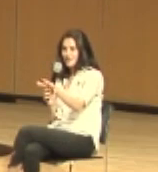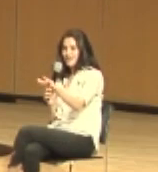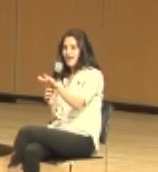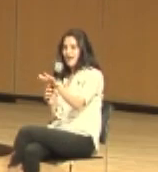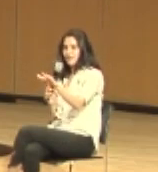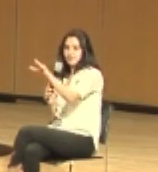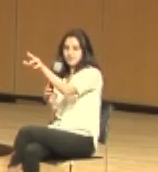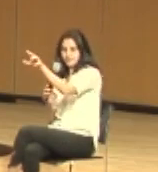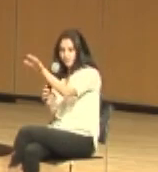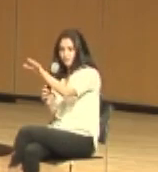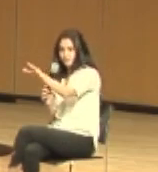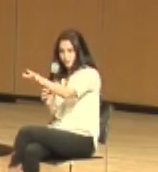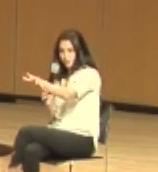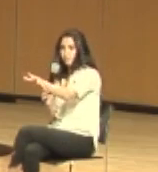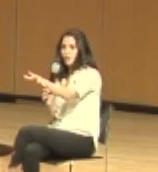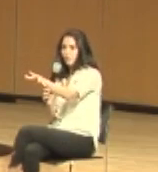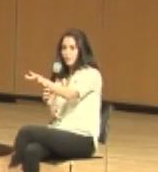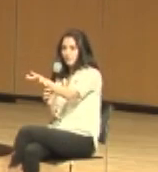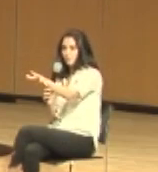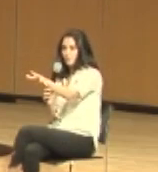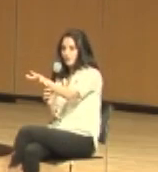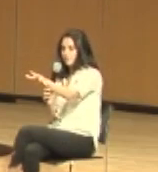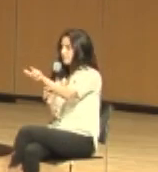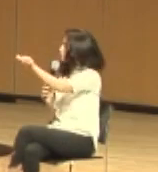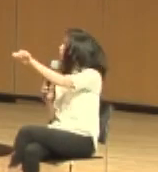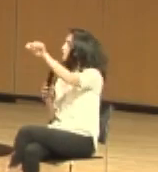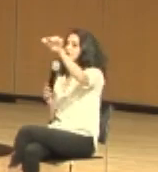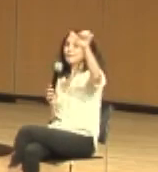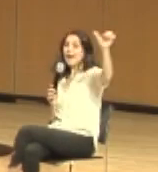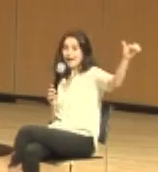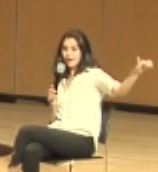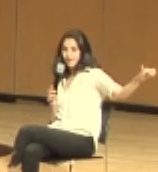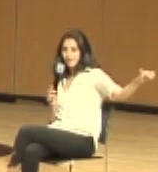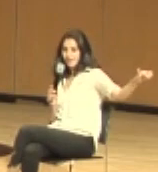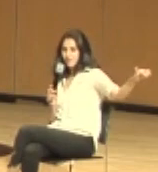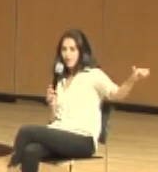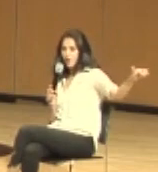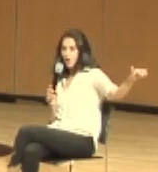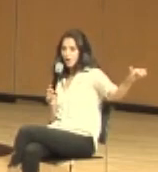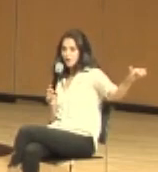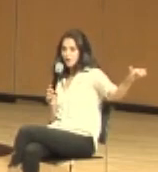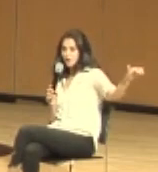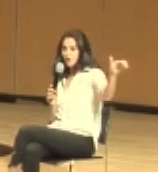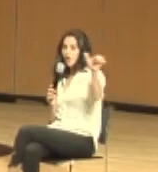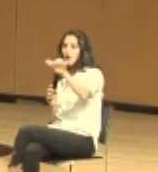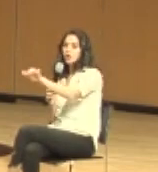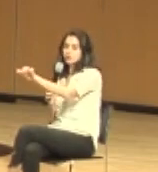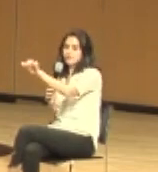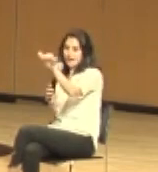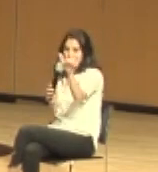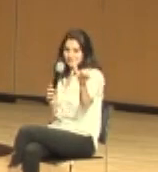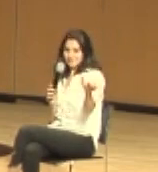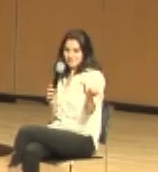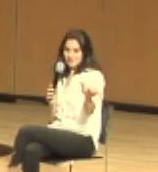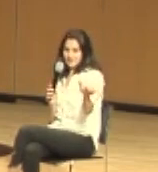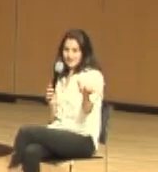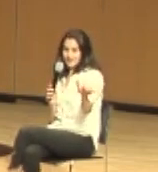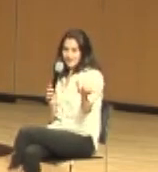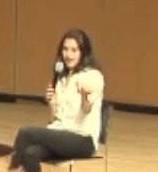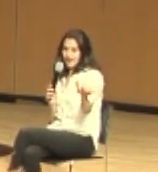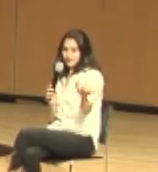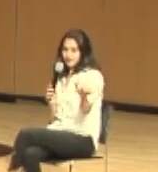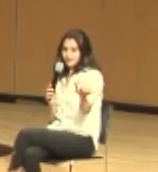buried and then there's the third moment where they're looking back on all of